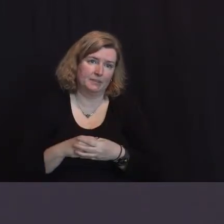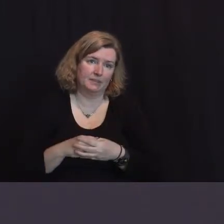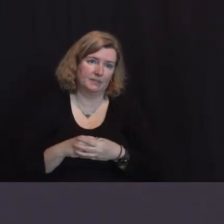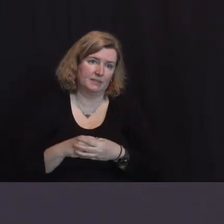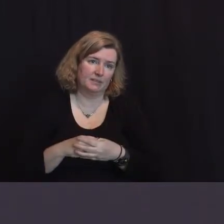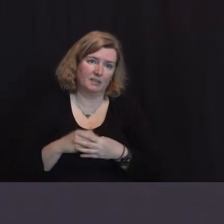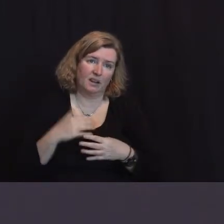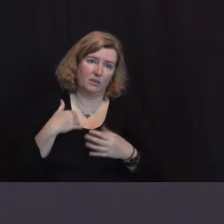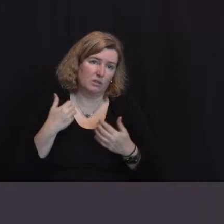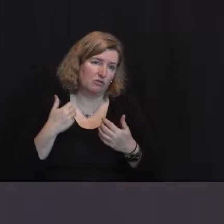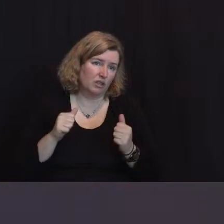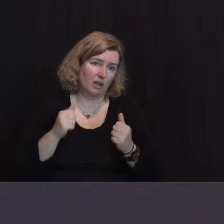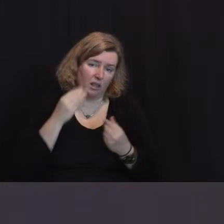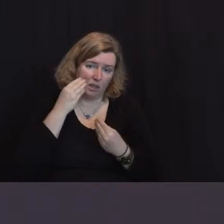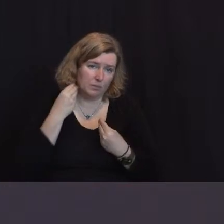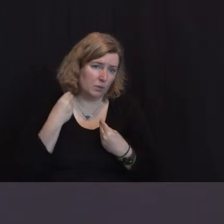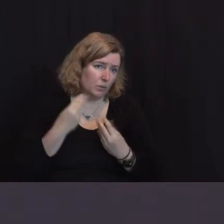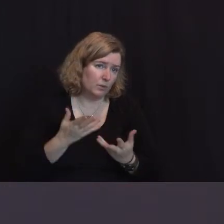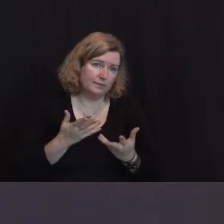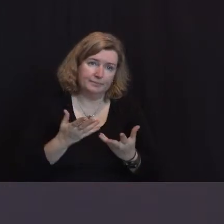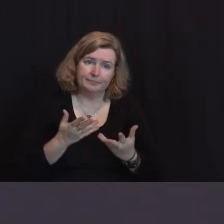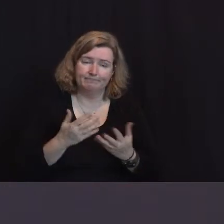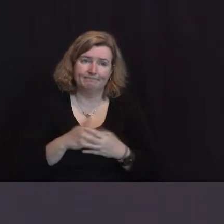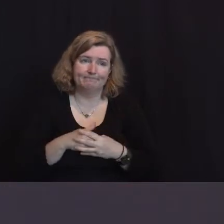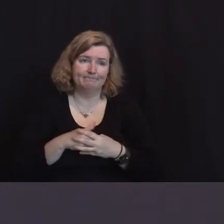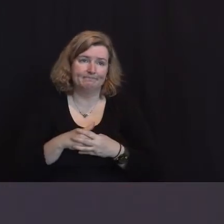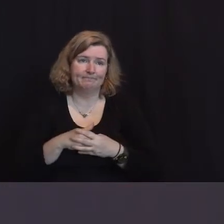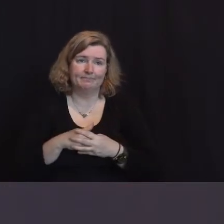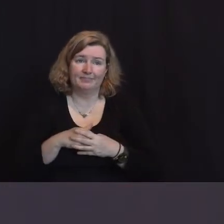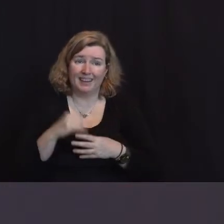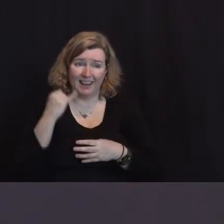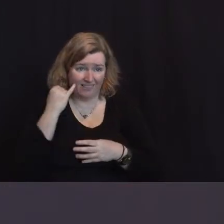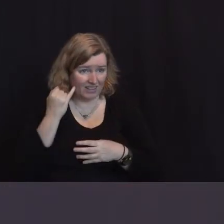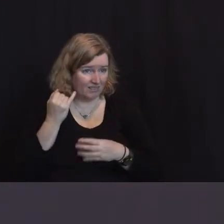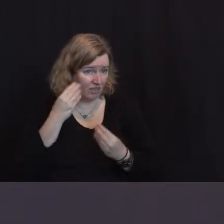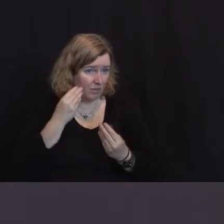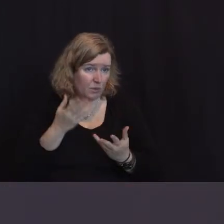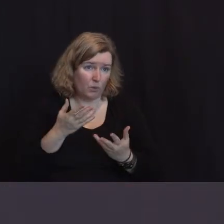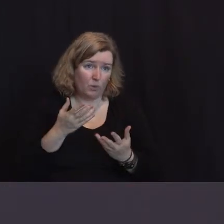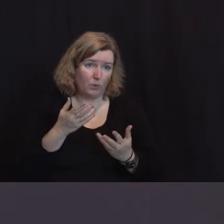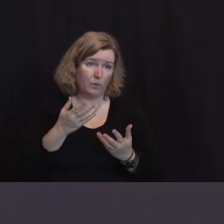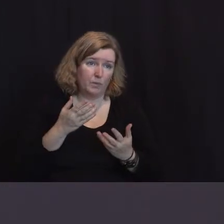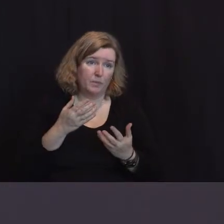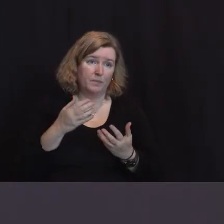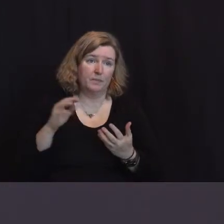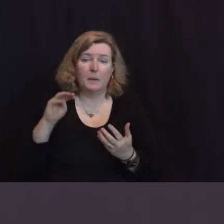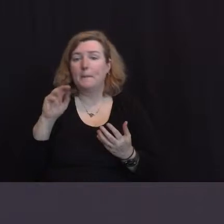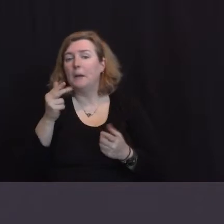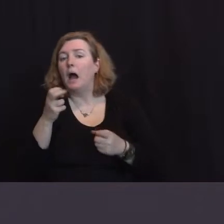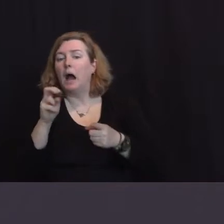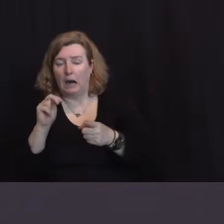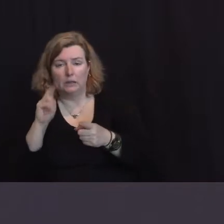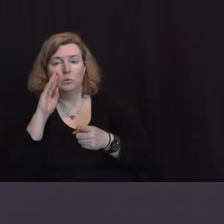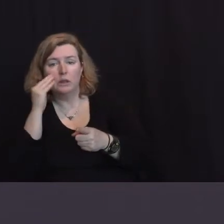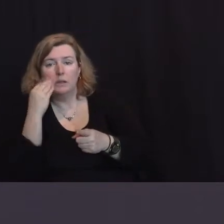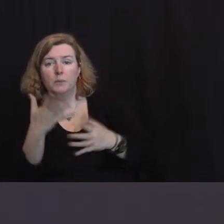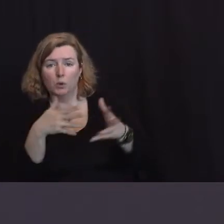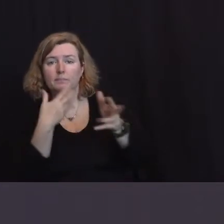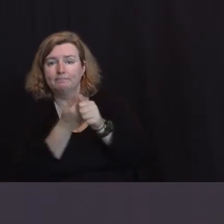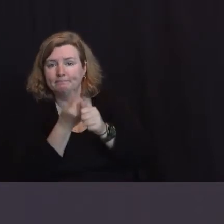you personally from this microphone. Otherwise, Mahan, will you follow up with Brent and come up